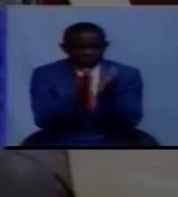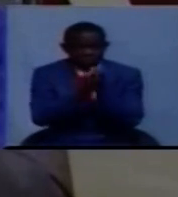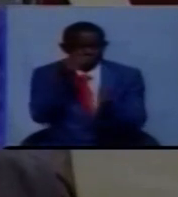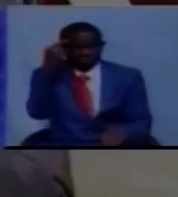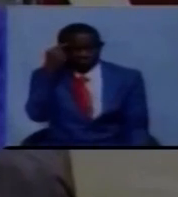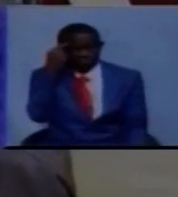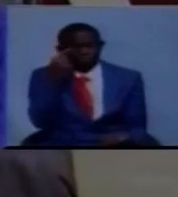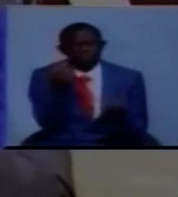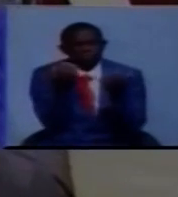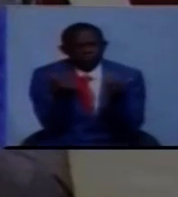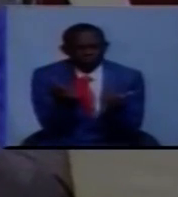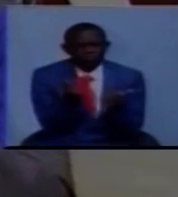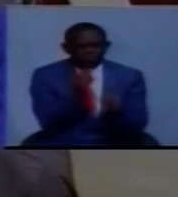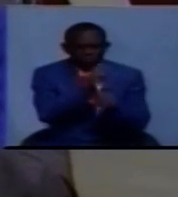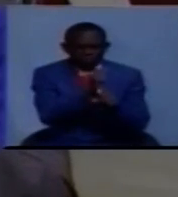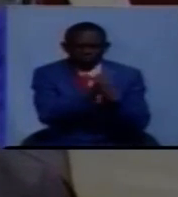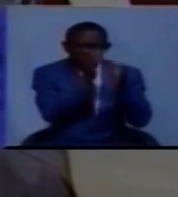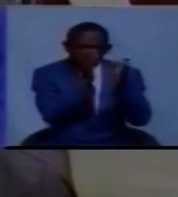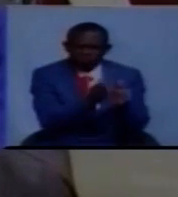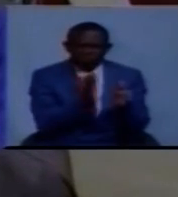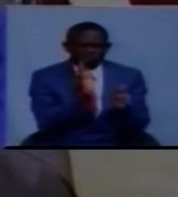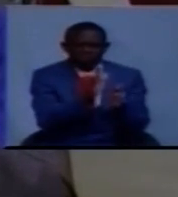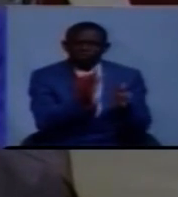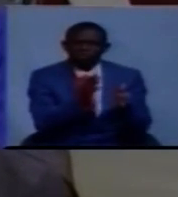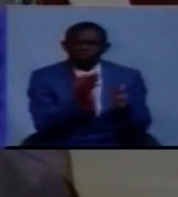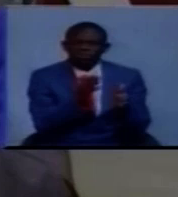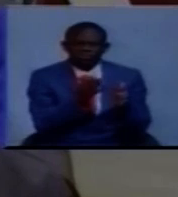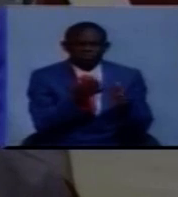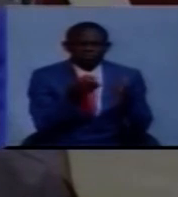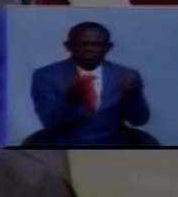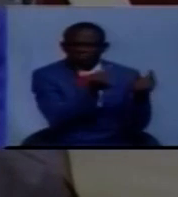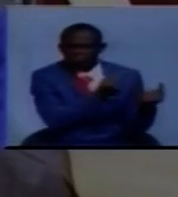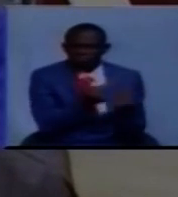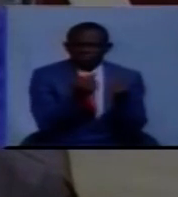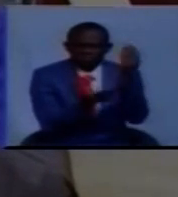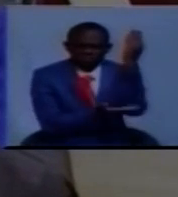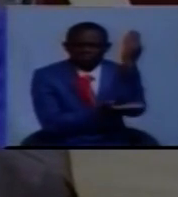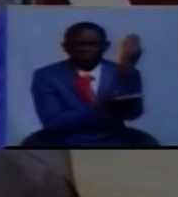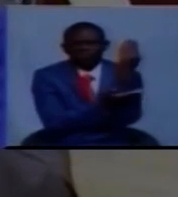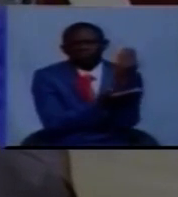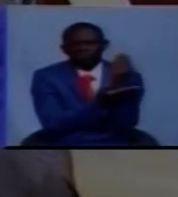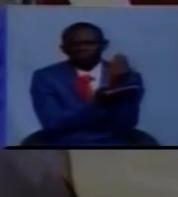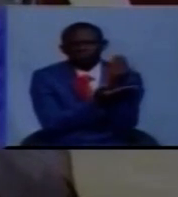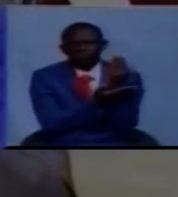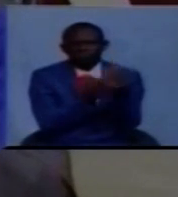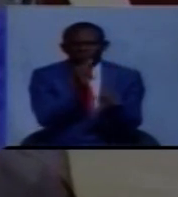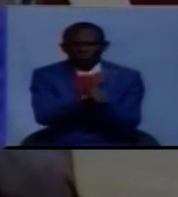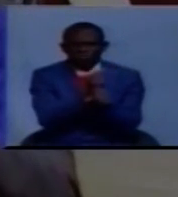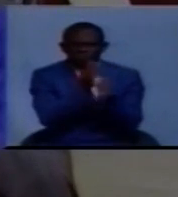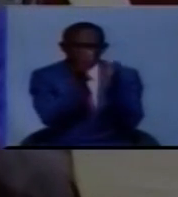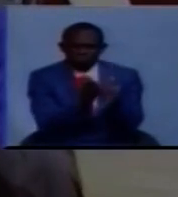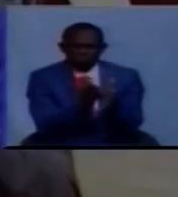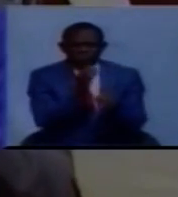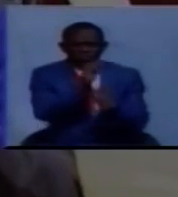and we protect the interest of the workers. We are going to deal with casualization. We are going to do the labor law reforms so that we are able